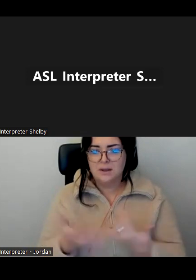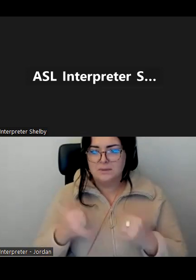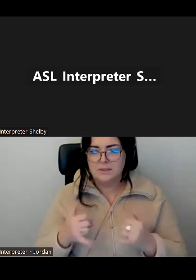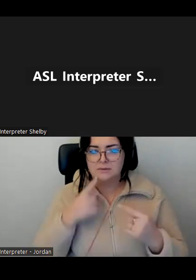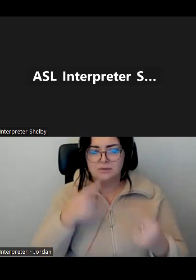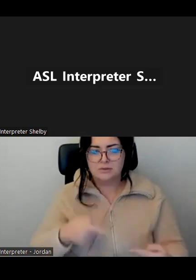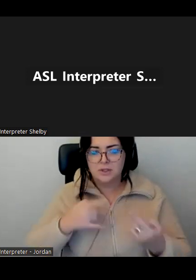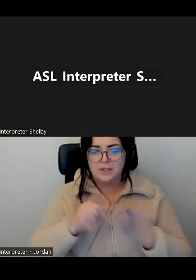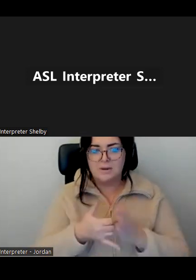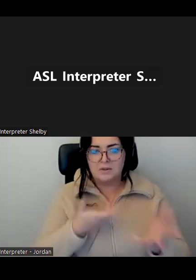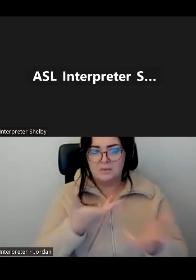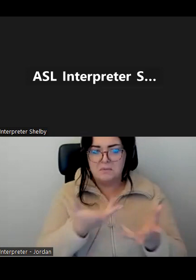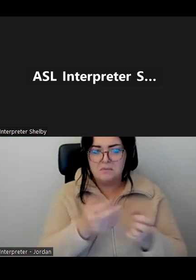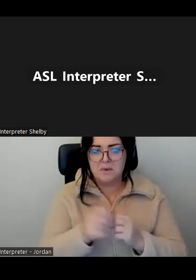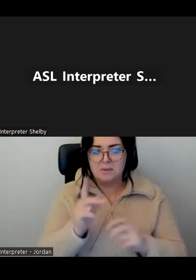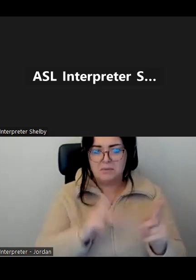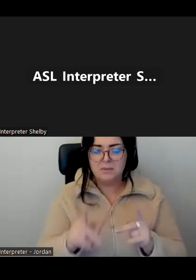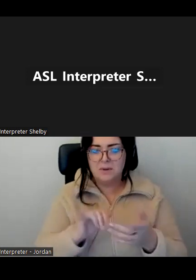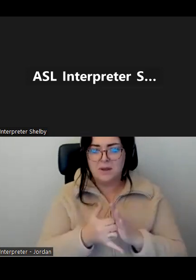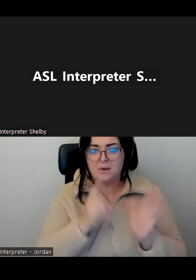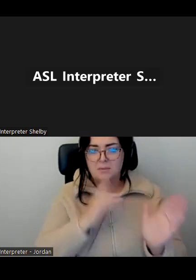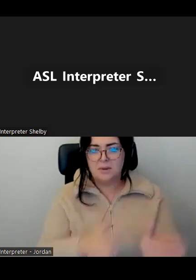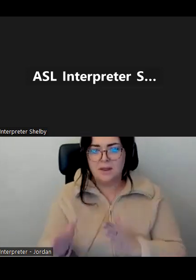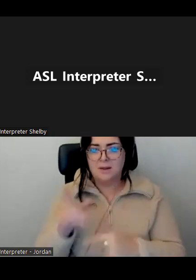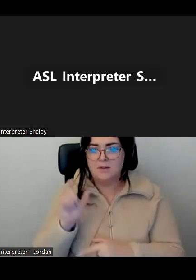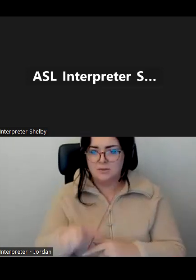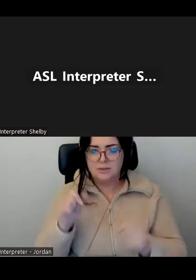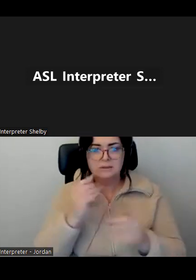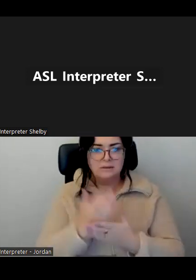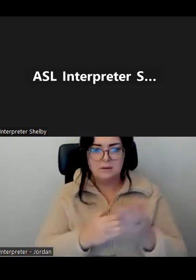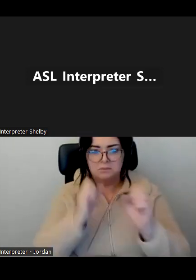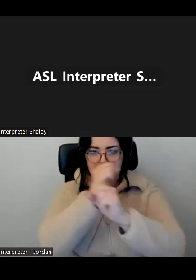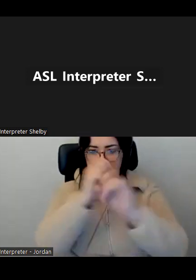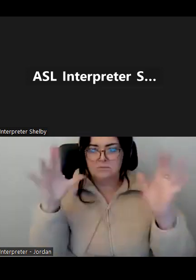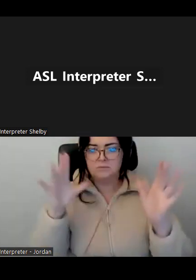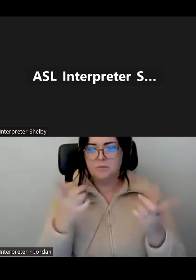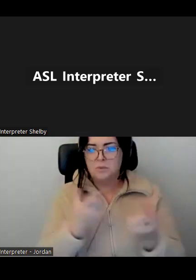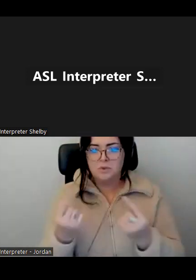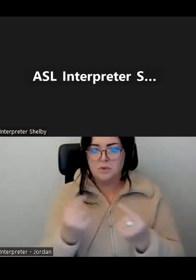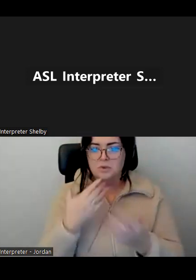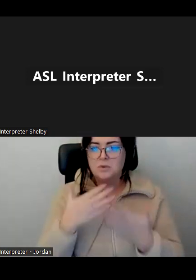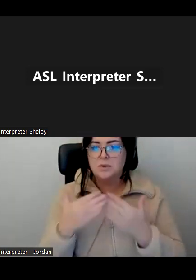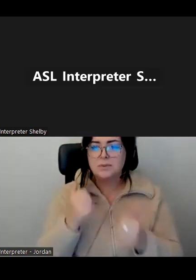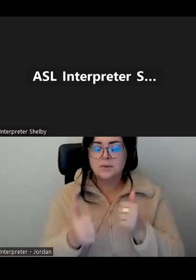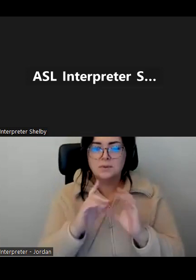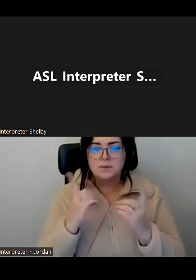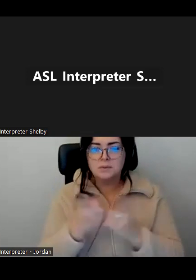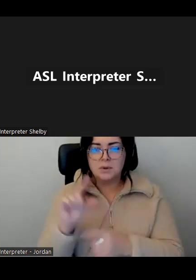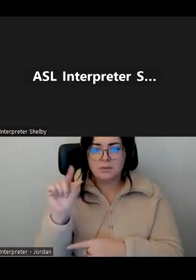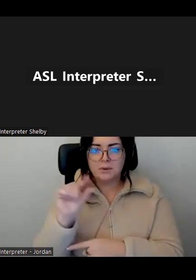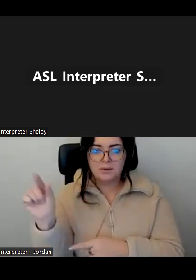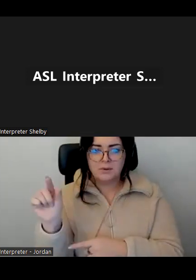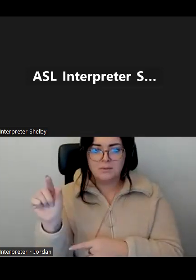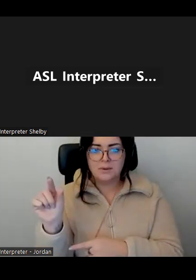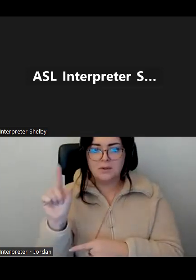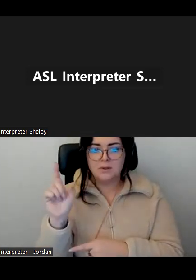there should be a plan, there should be a vision. The government, no matter what department, should be able to say,